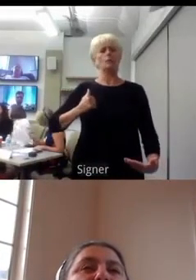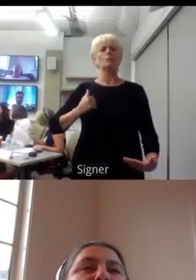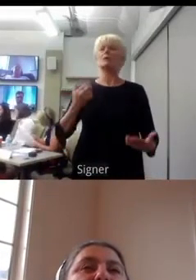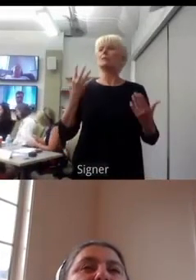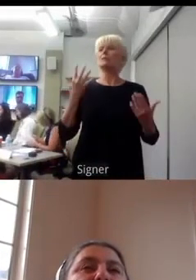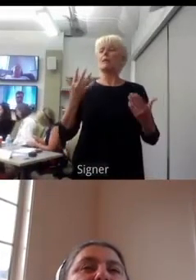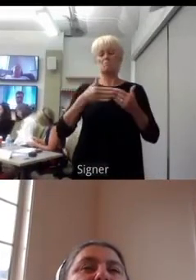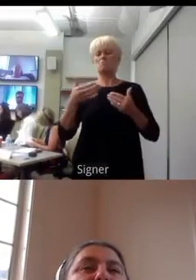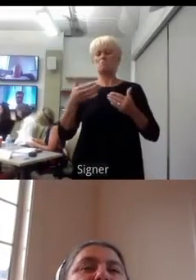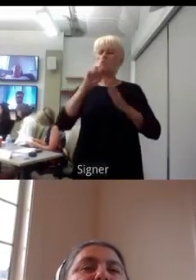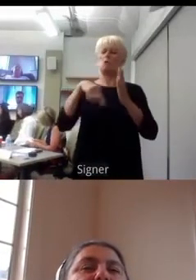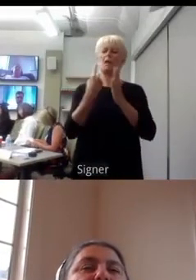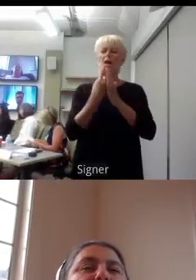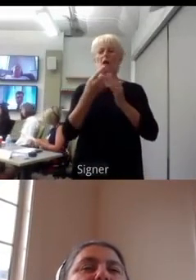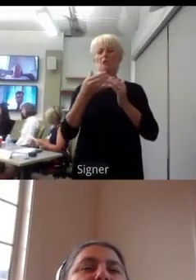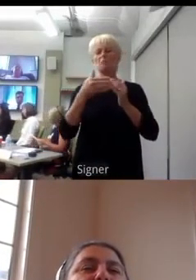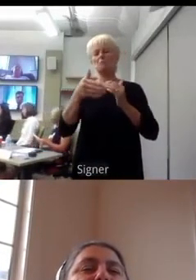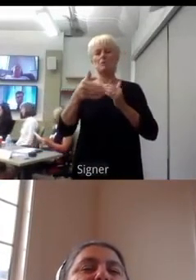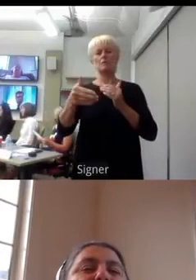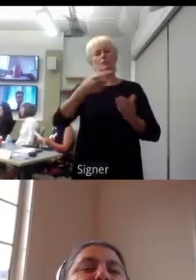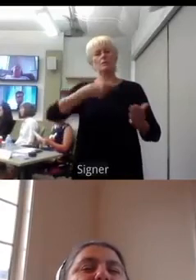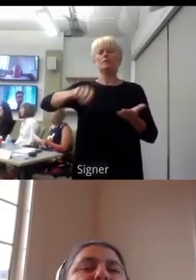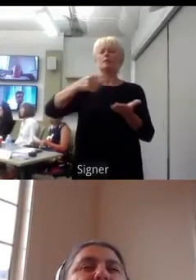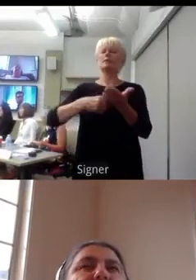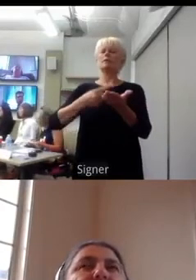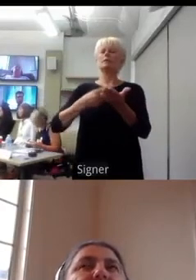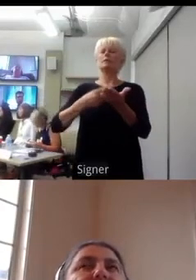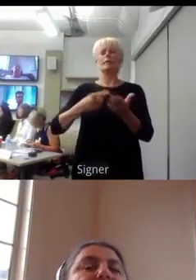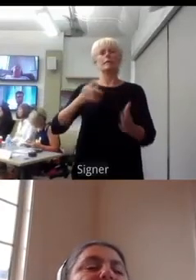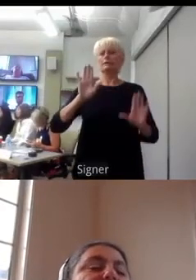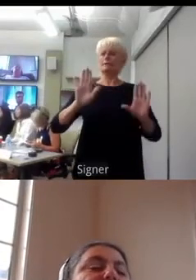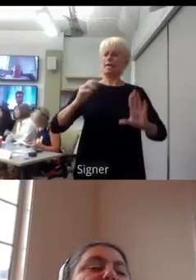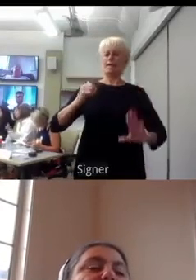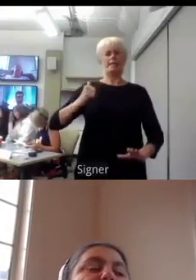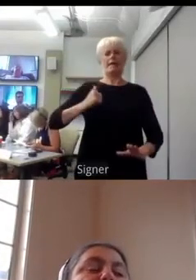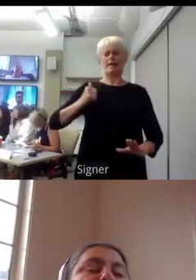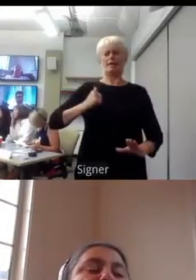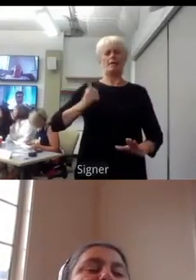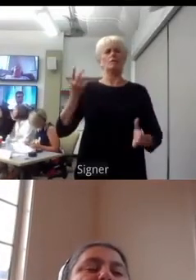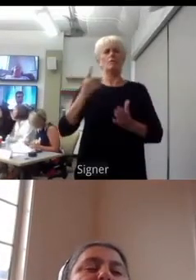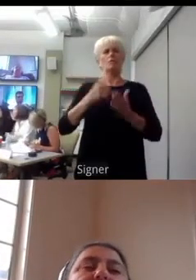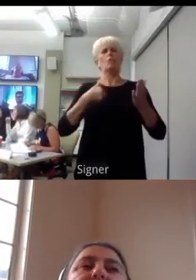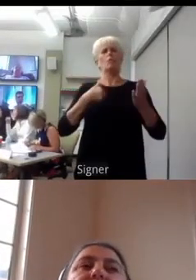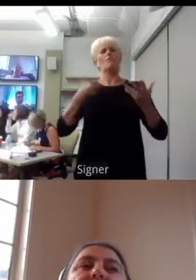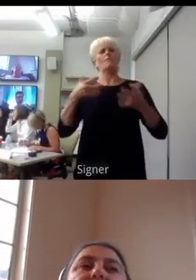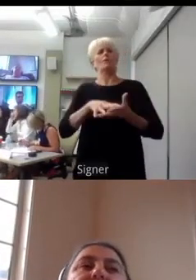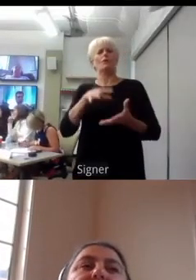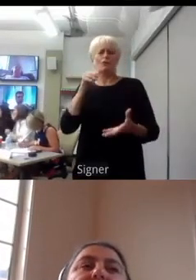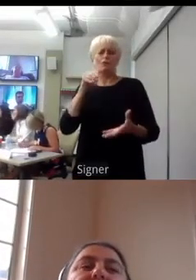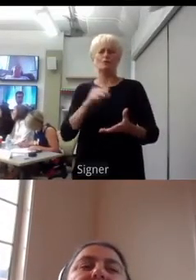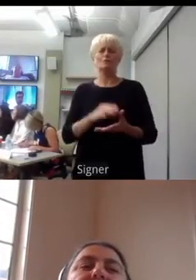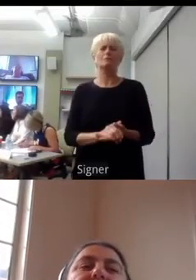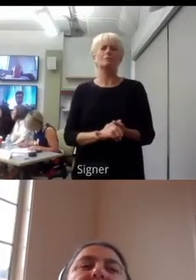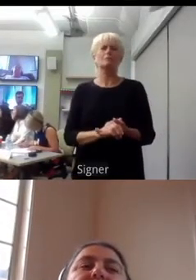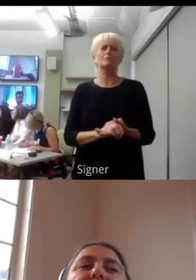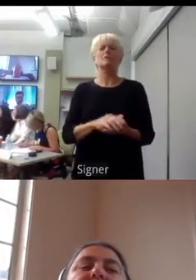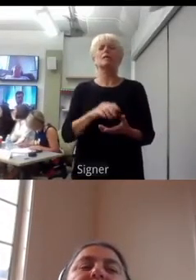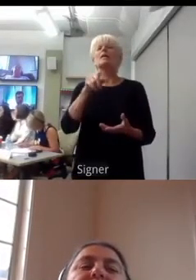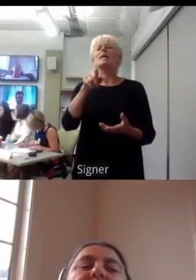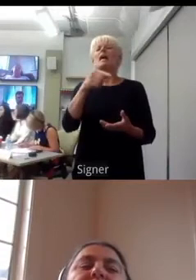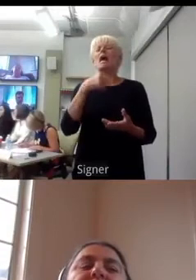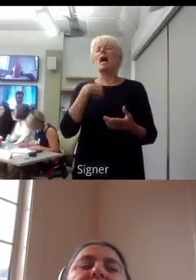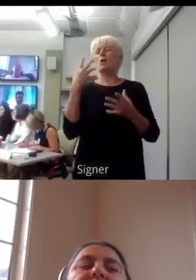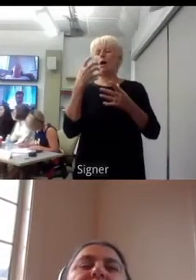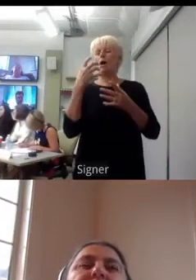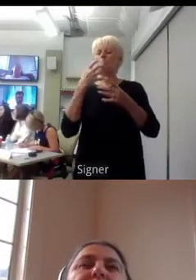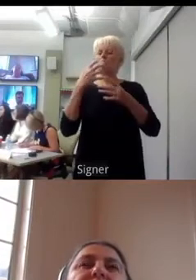longer, talking about what we've learned in Canada. And I want to begin by a real nuts and bolts topic, and